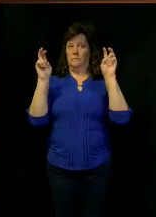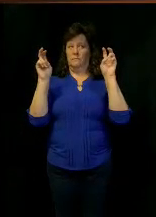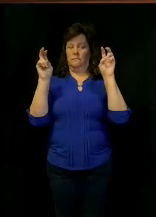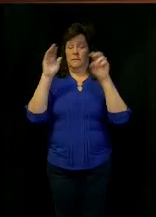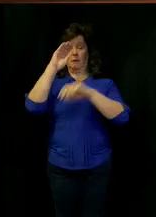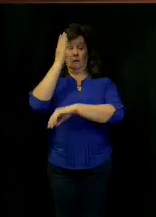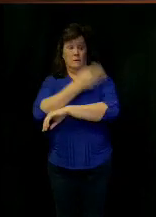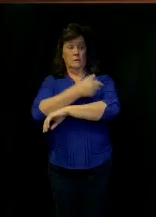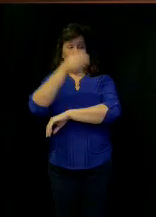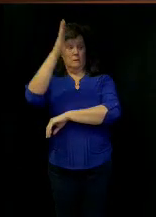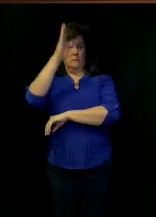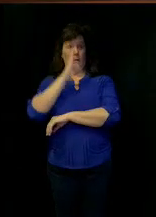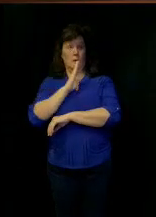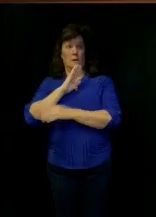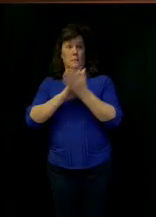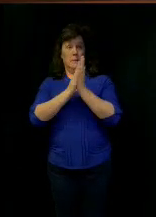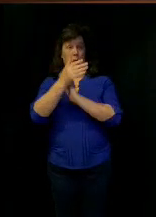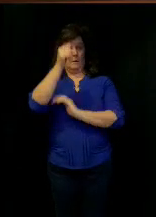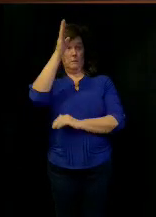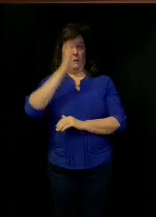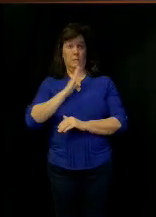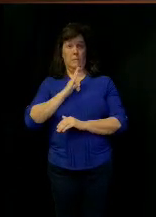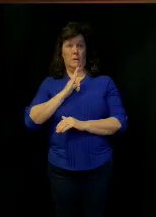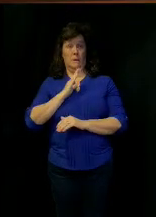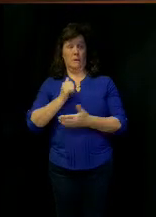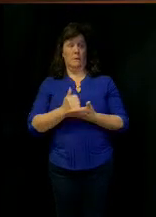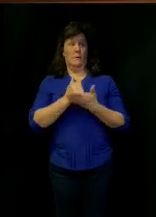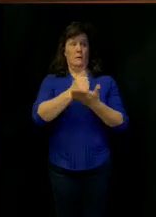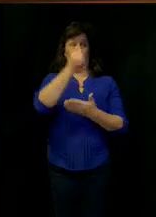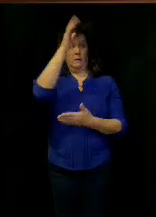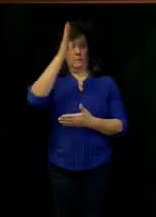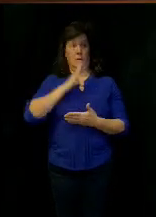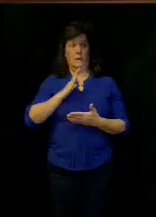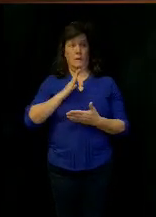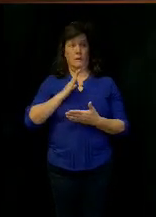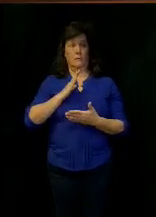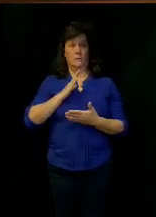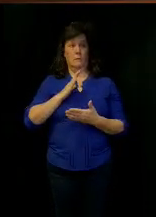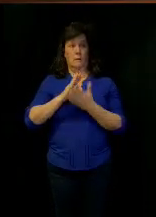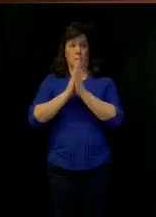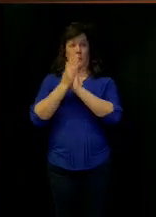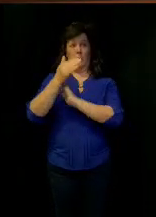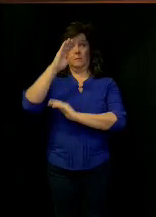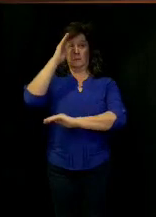The Son of God became a man to enable men to become sons of God.